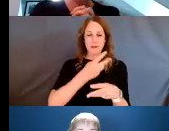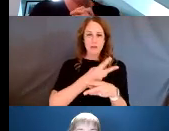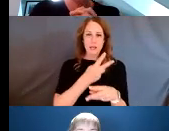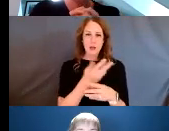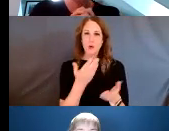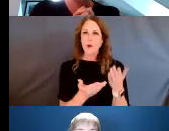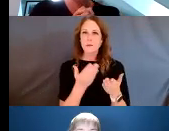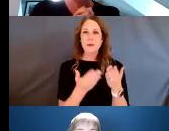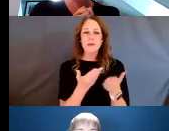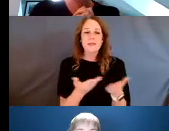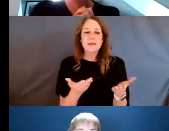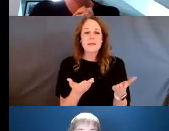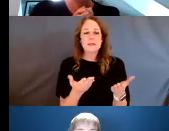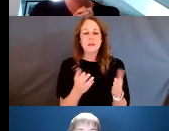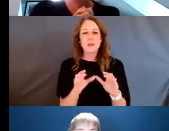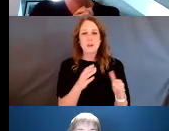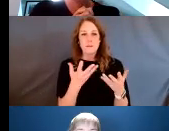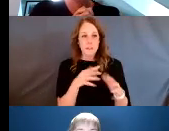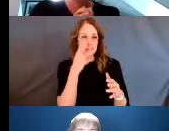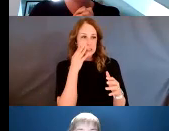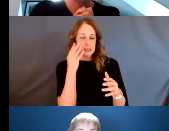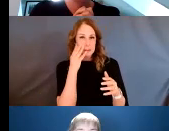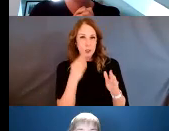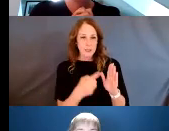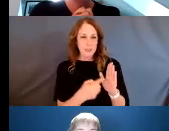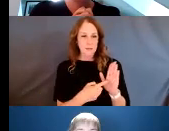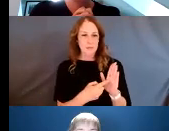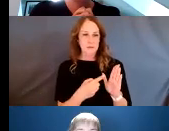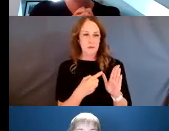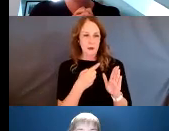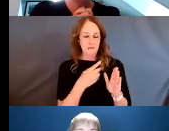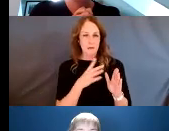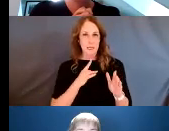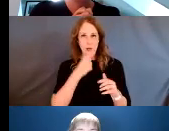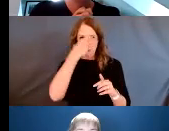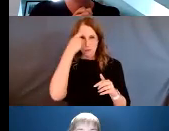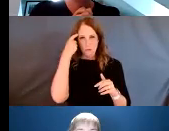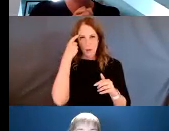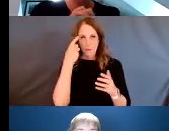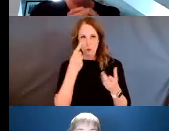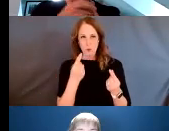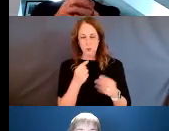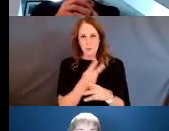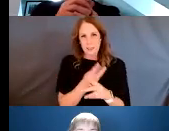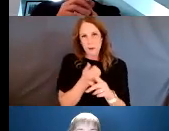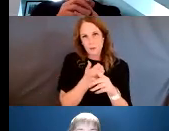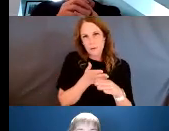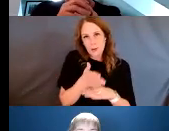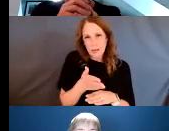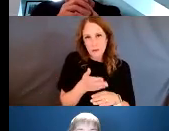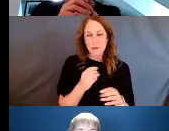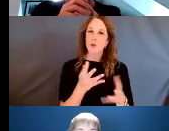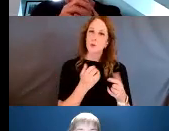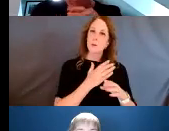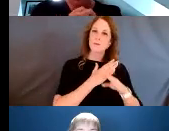right after you've experienced some symptoms or signs of vicarious trauma. So thinking about both the preventative, long-term